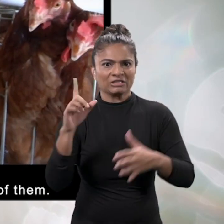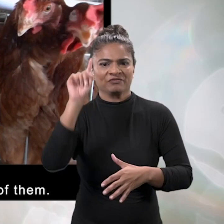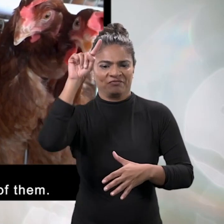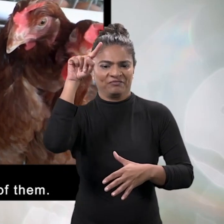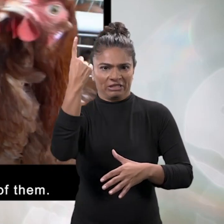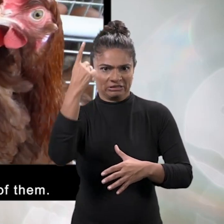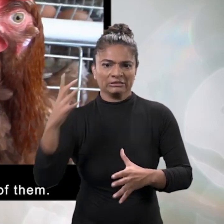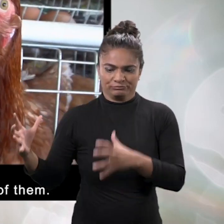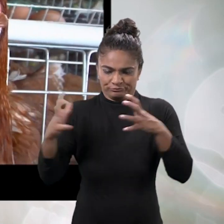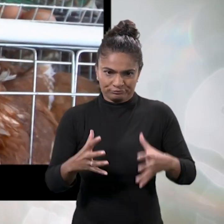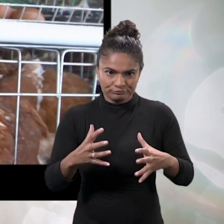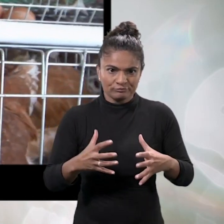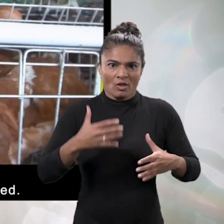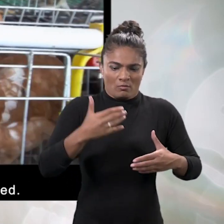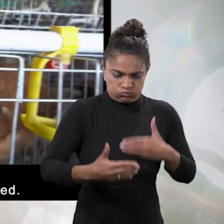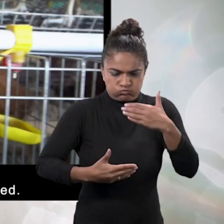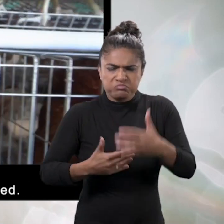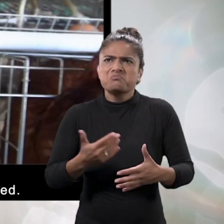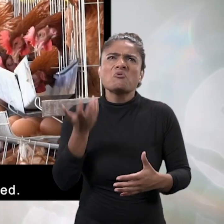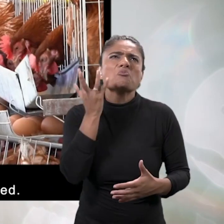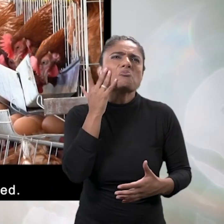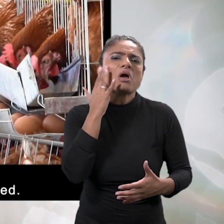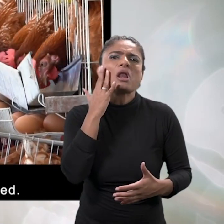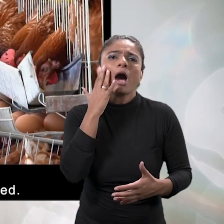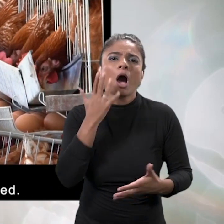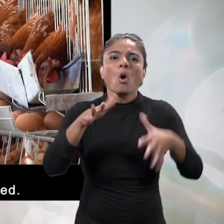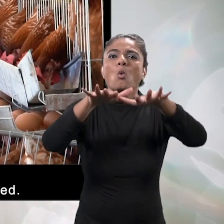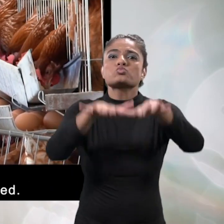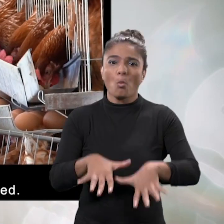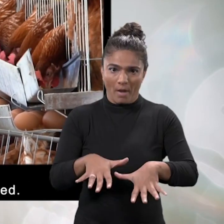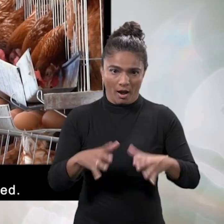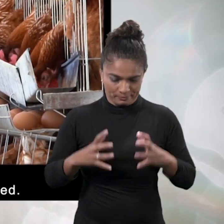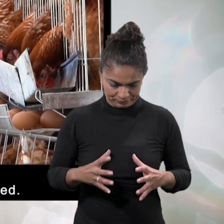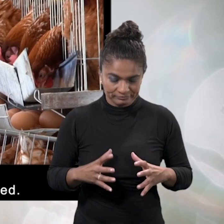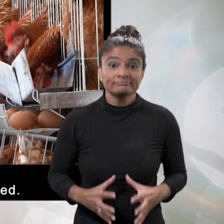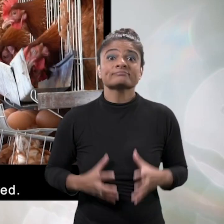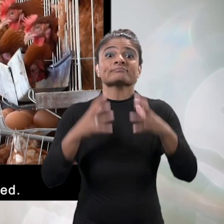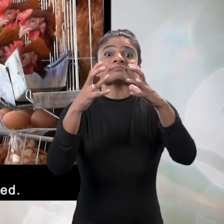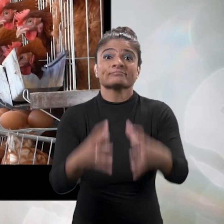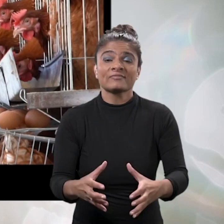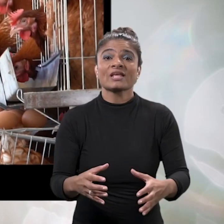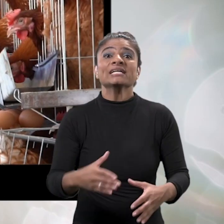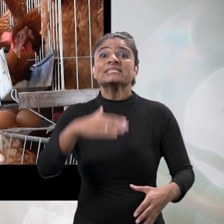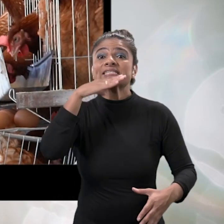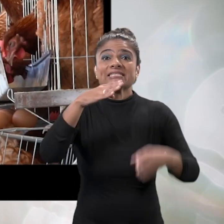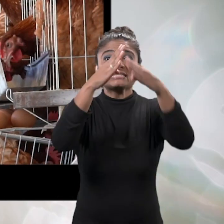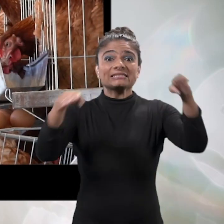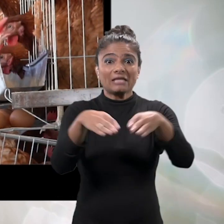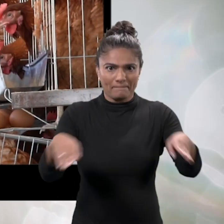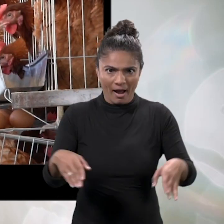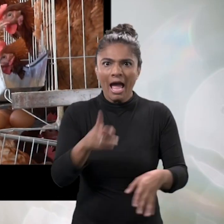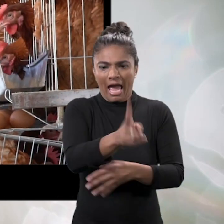Ezokuqala zabo 1,005 ey'fike ngo-October. NgoDisemba kwafika another 1,005, which is